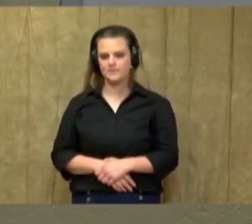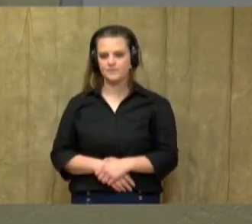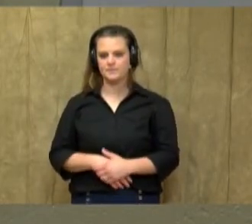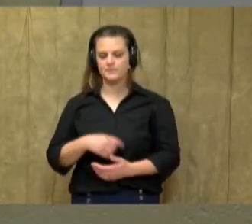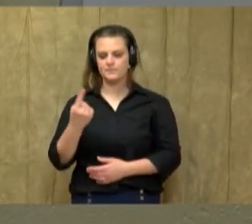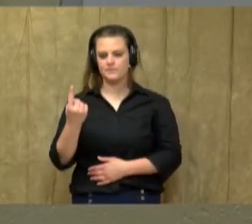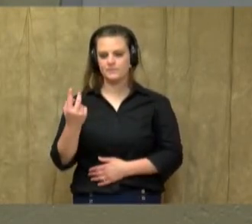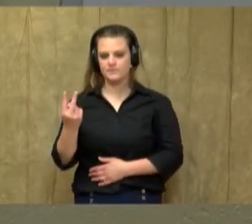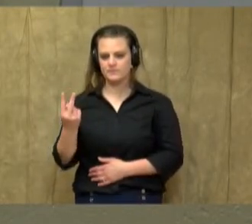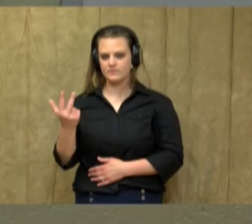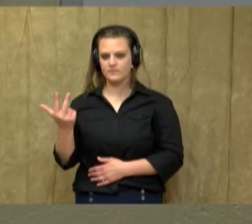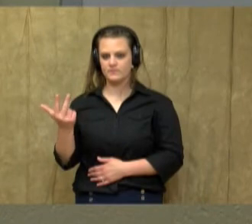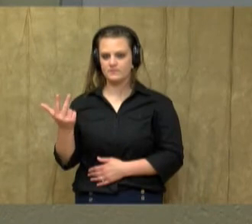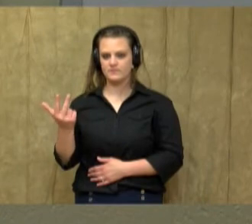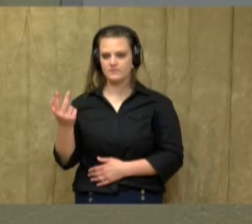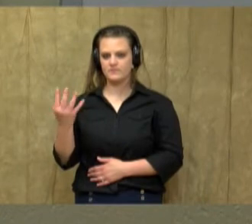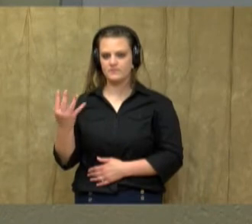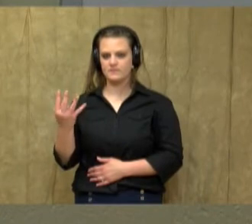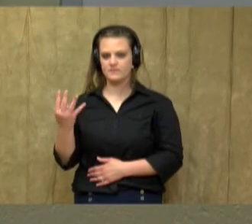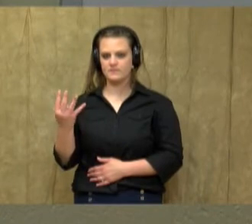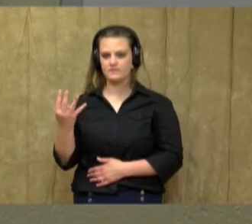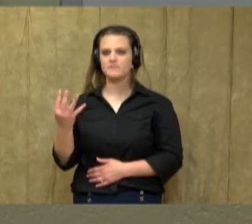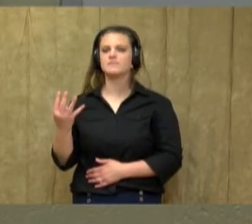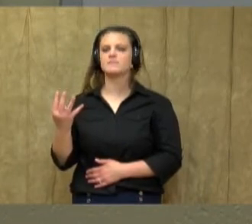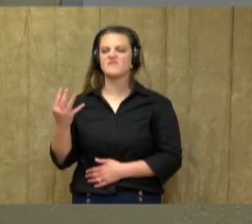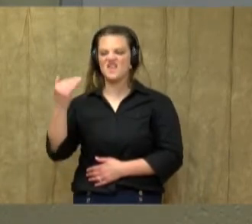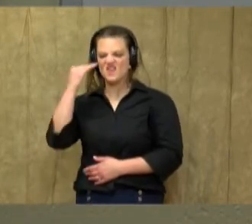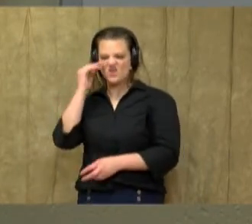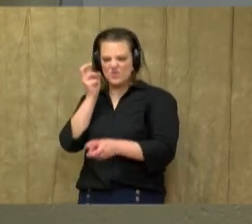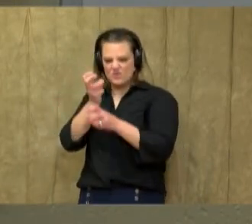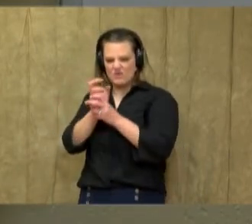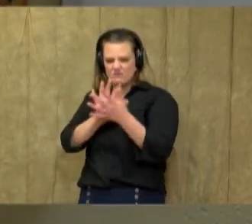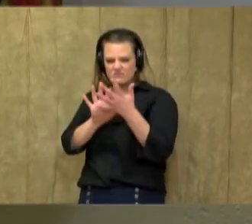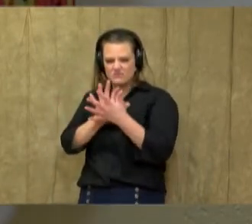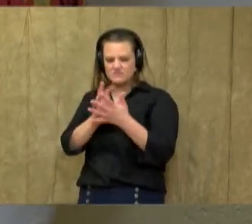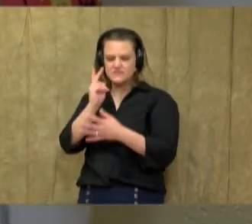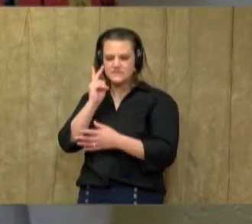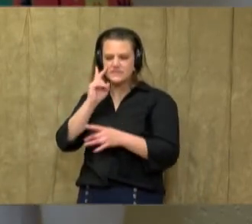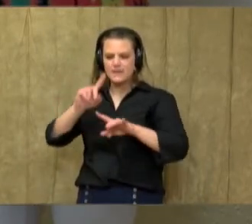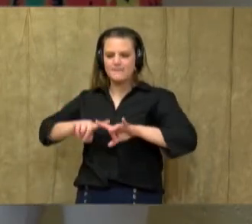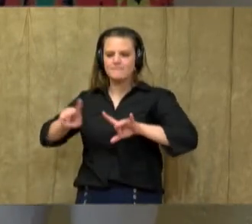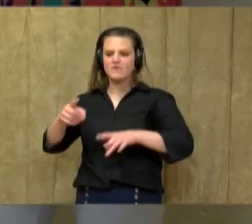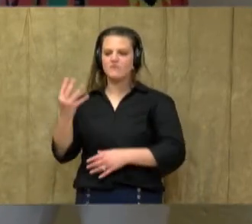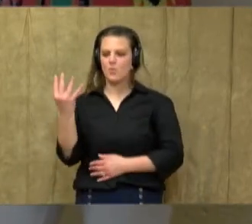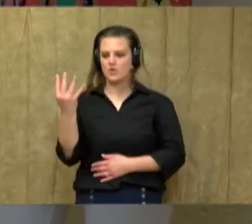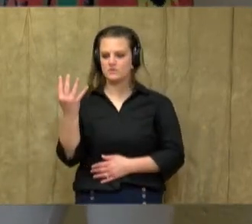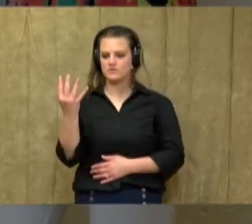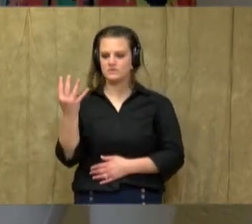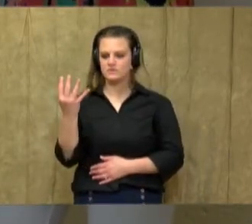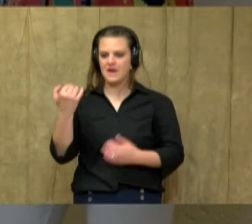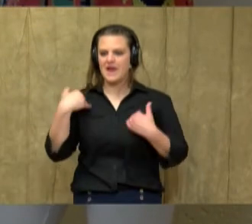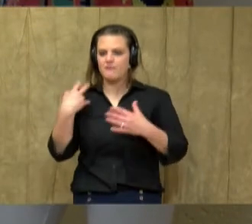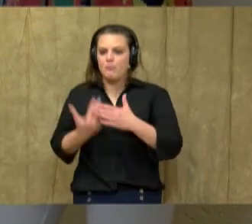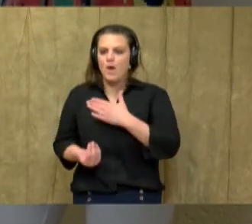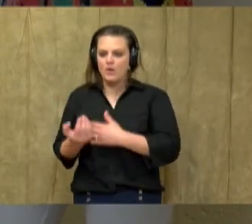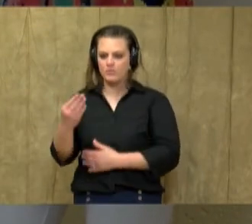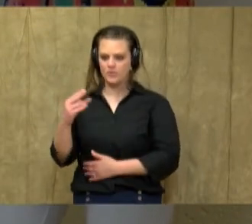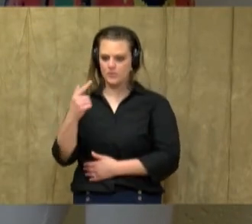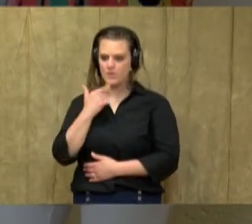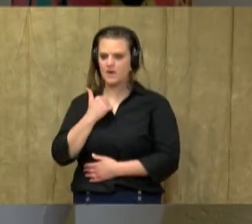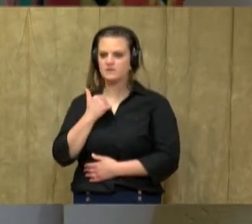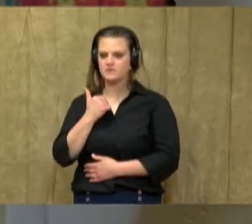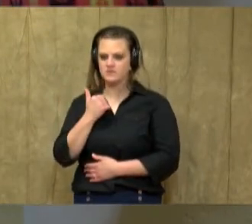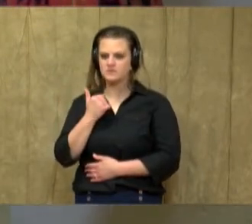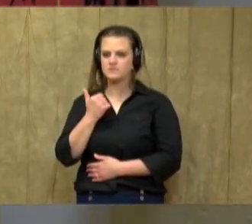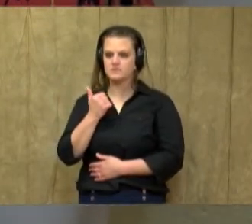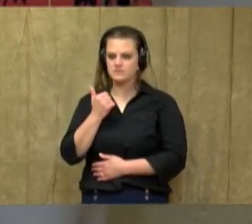1, 2, 3, 4. And I know that's hard to see, but there's 4 boxes that have both blue and